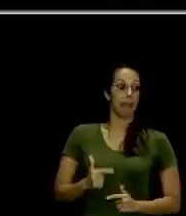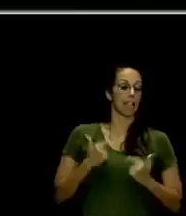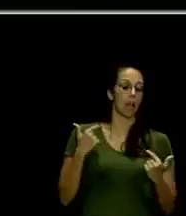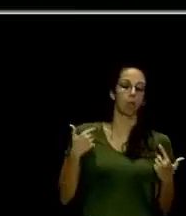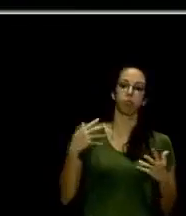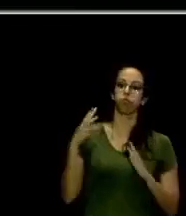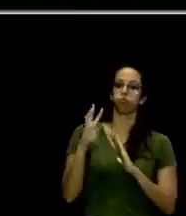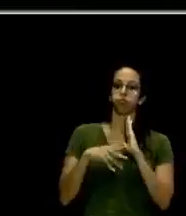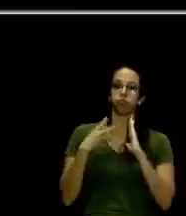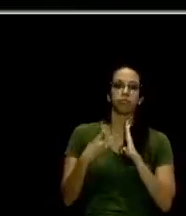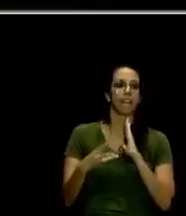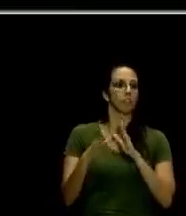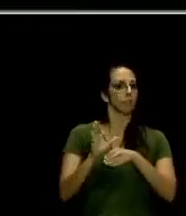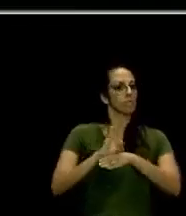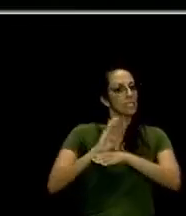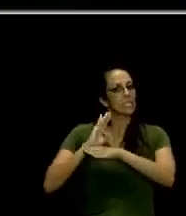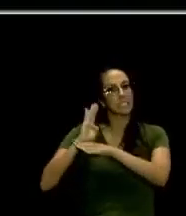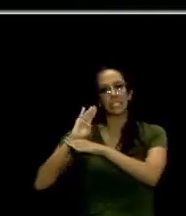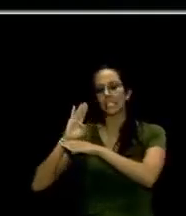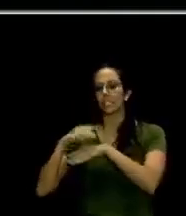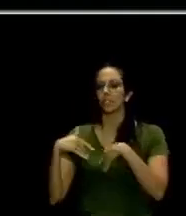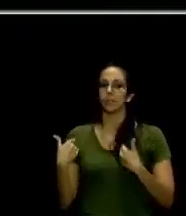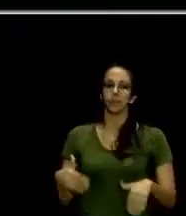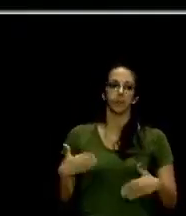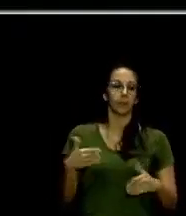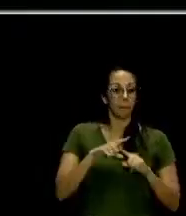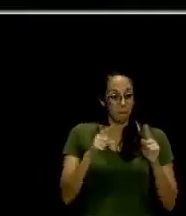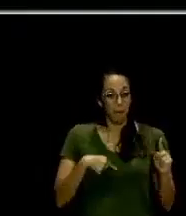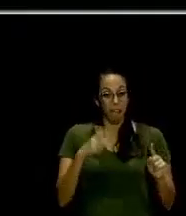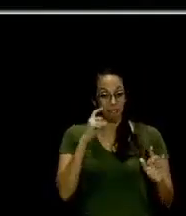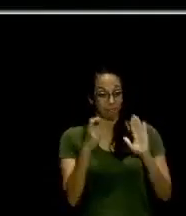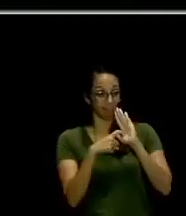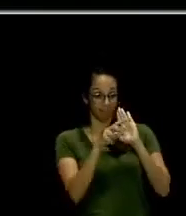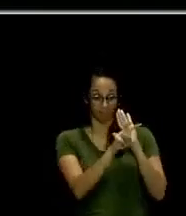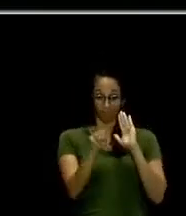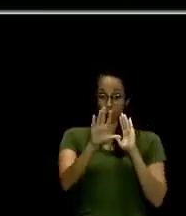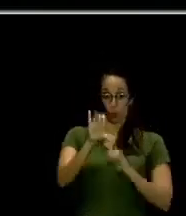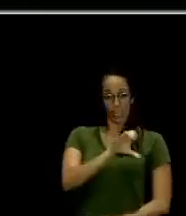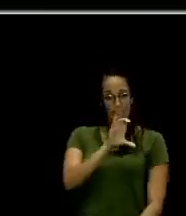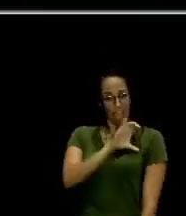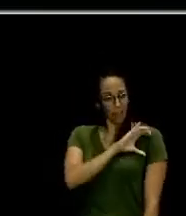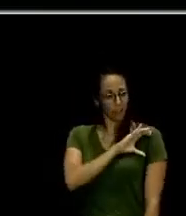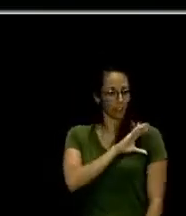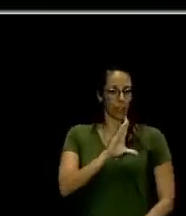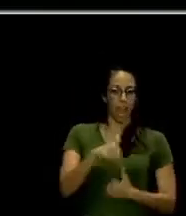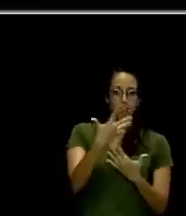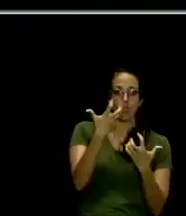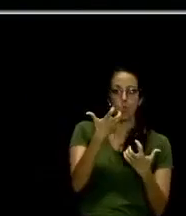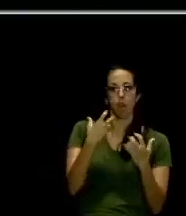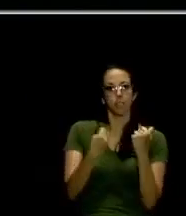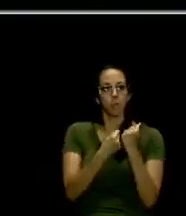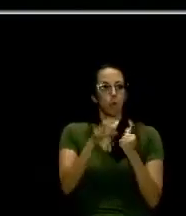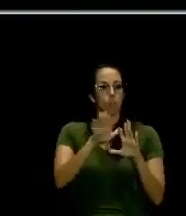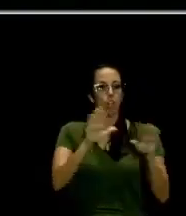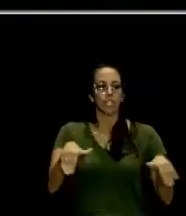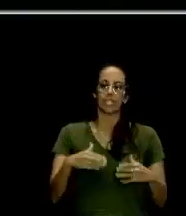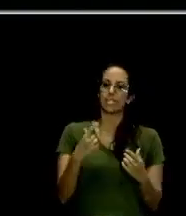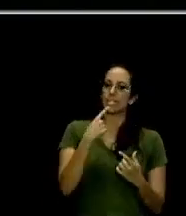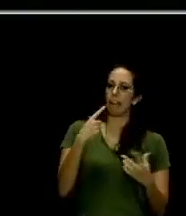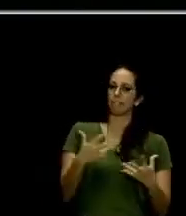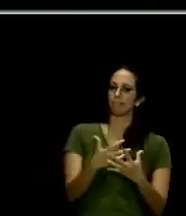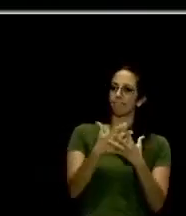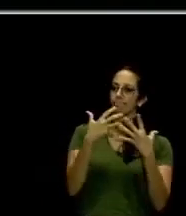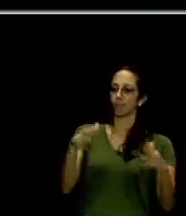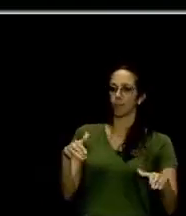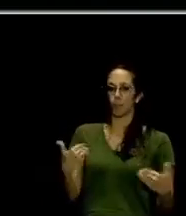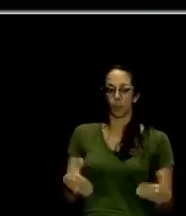are really busy. And it speaks volumes to your character, how you want to be able to support your